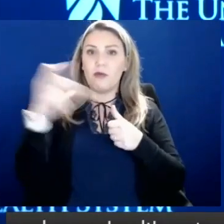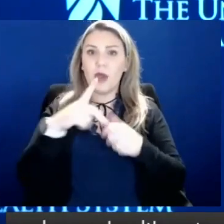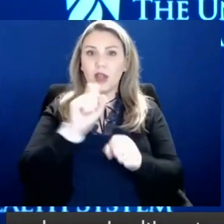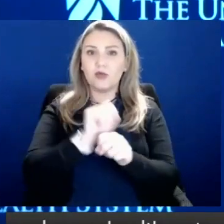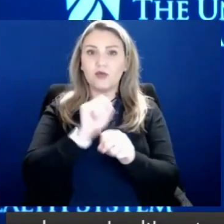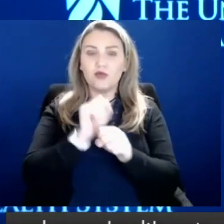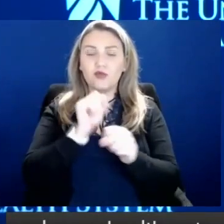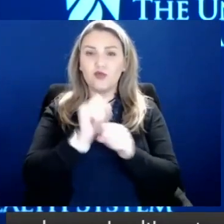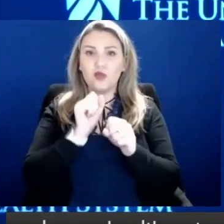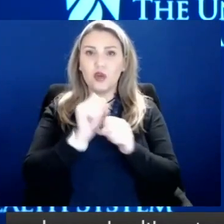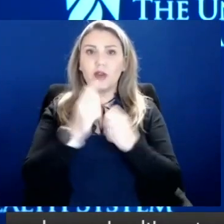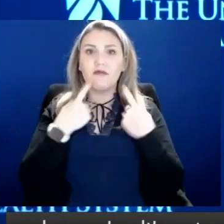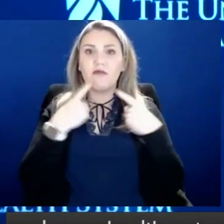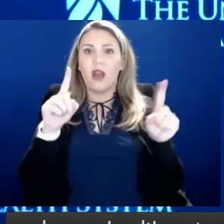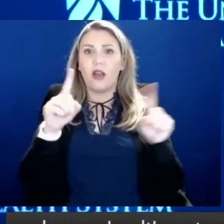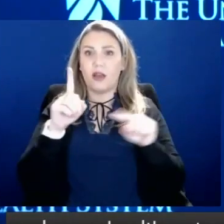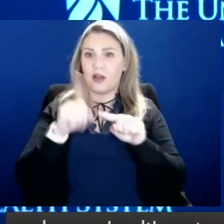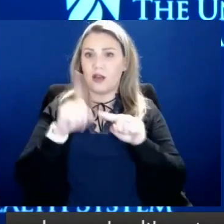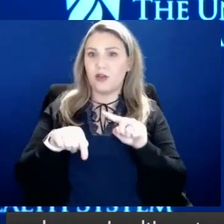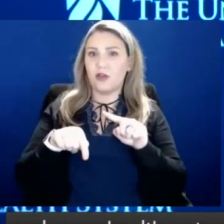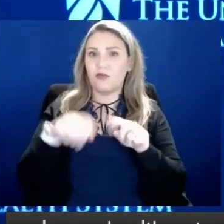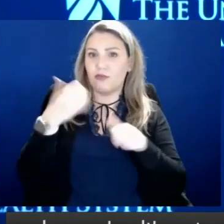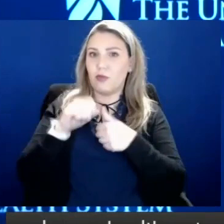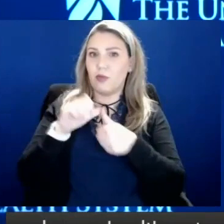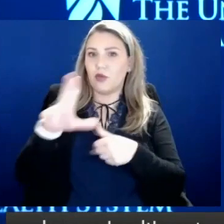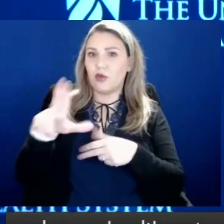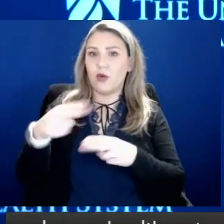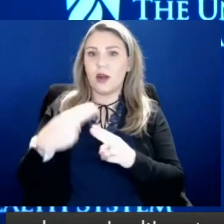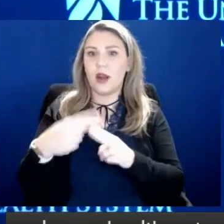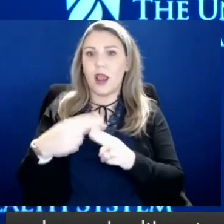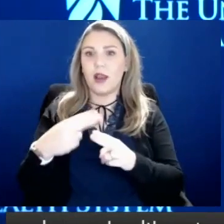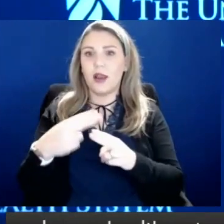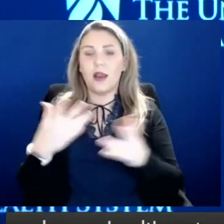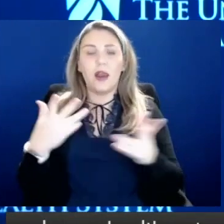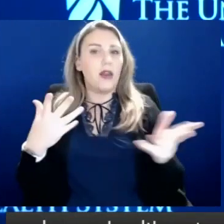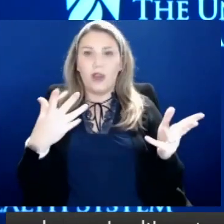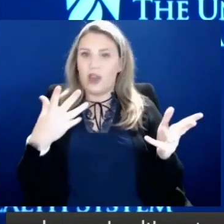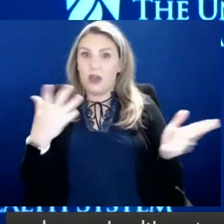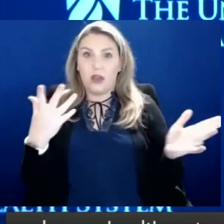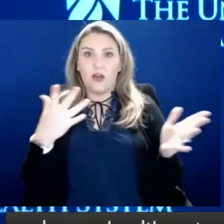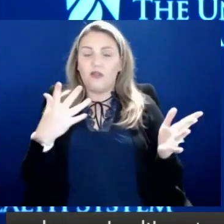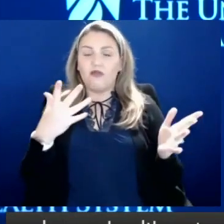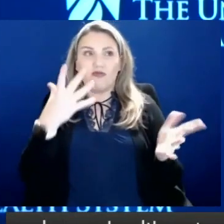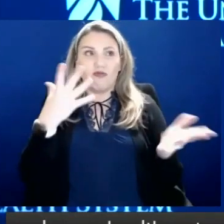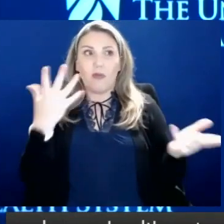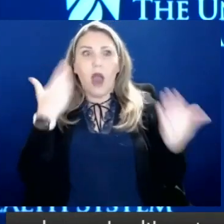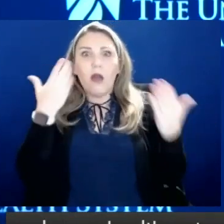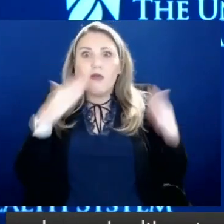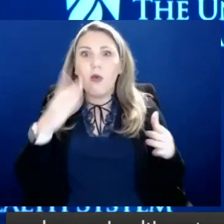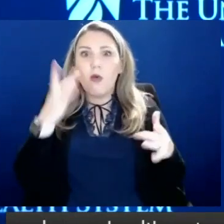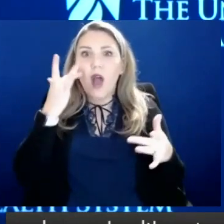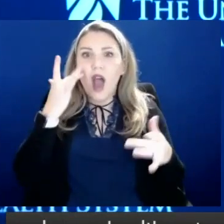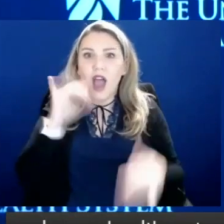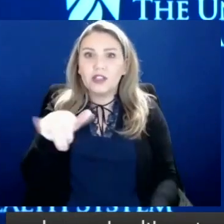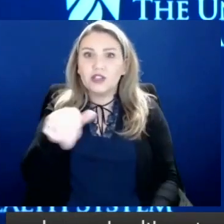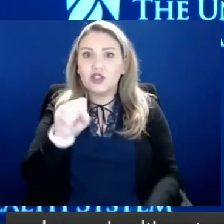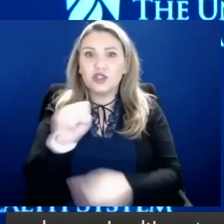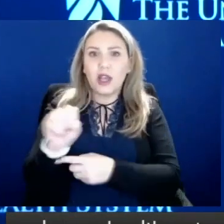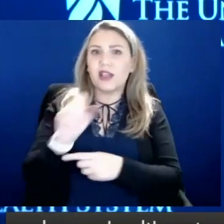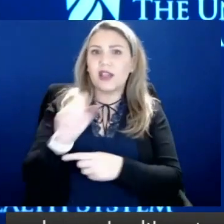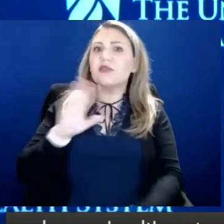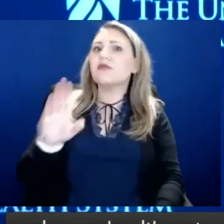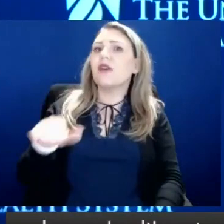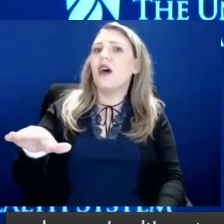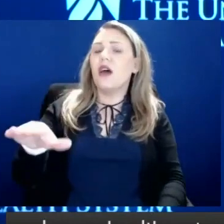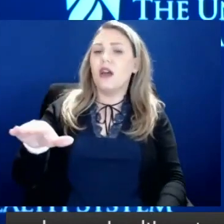couldn't remember your name. I could not for the life of me, Jess, remember. I was trying to get your attention across the room. At one point,